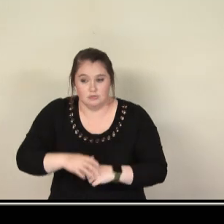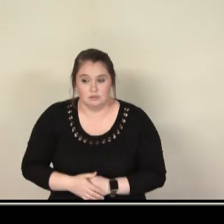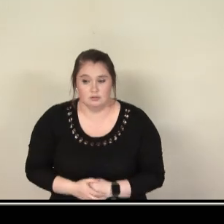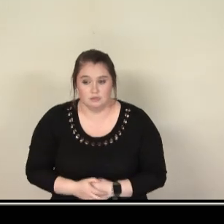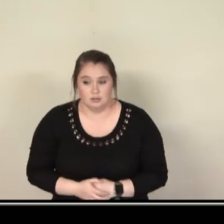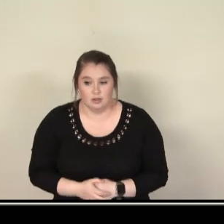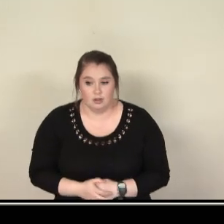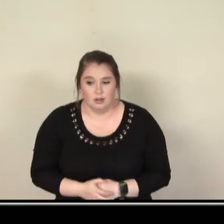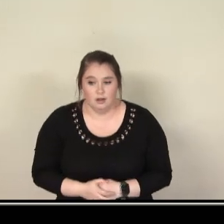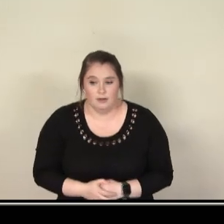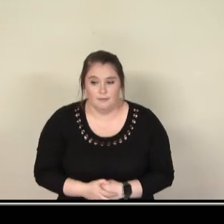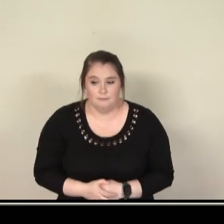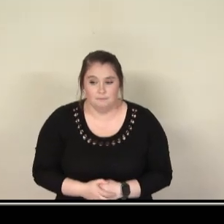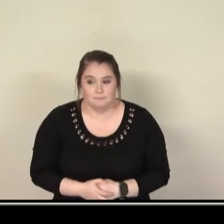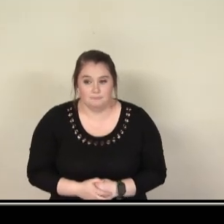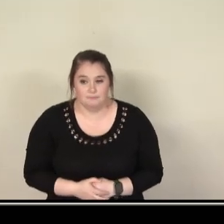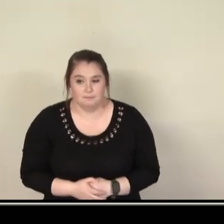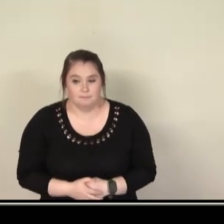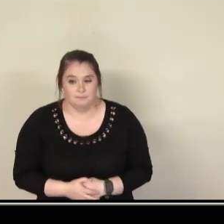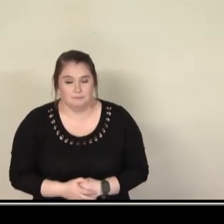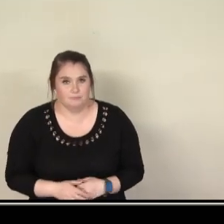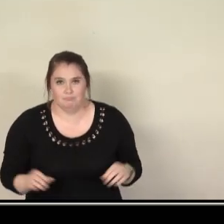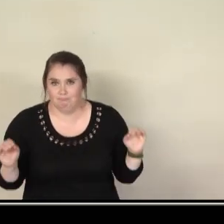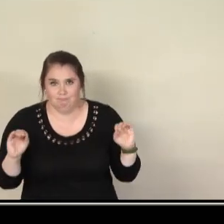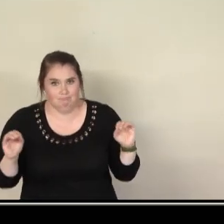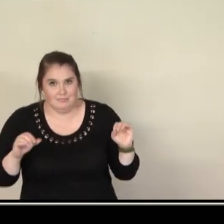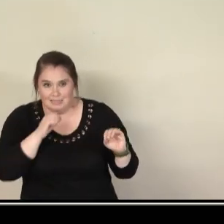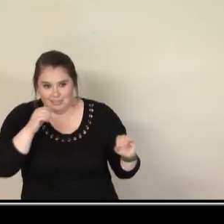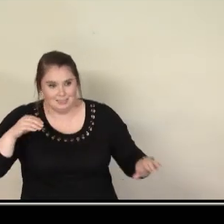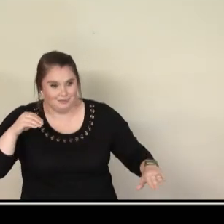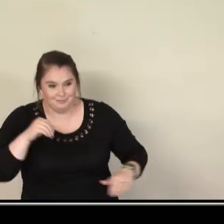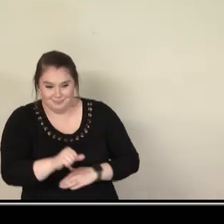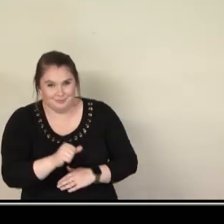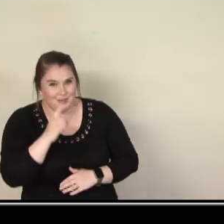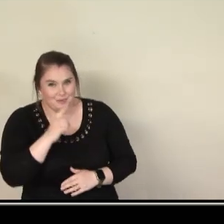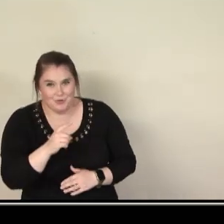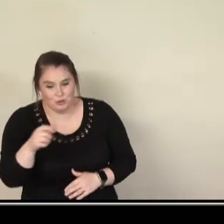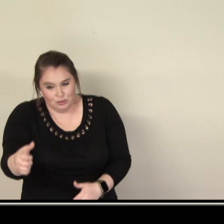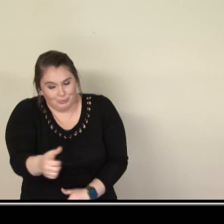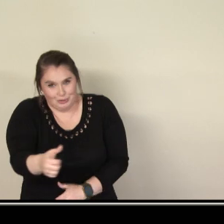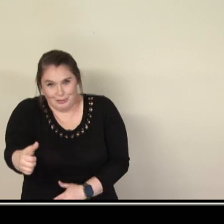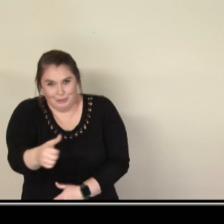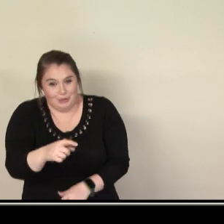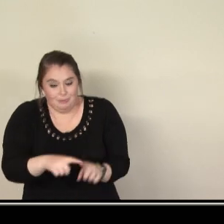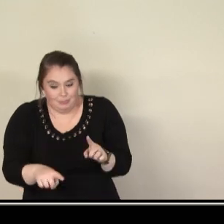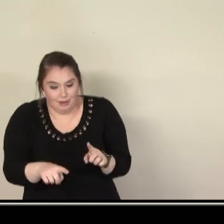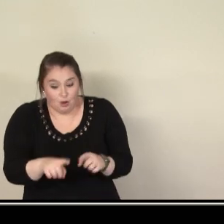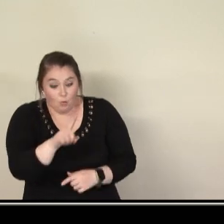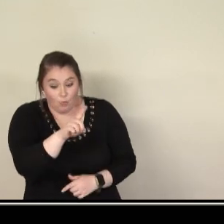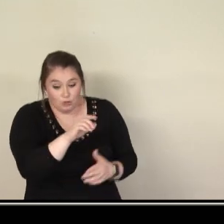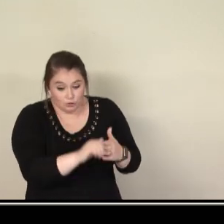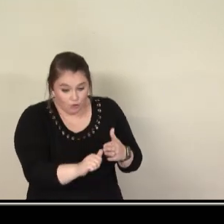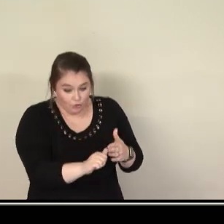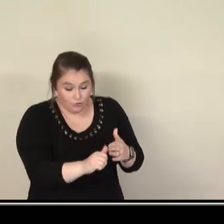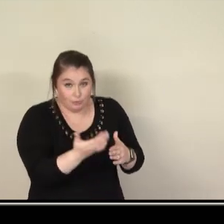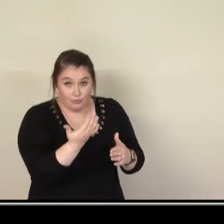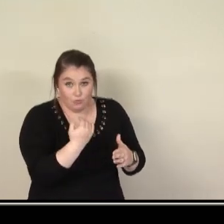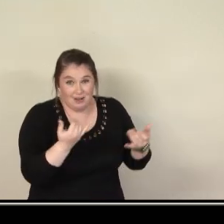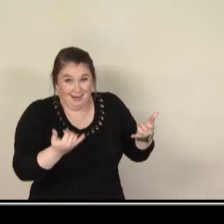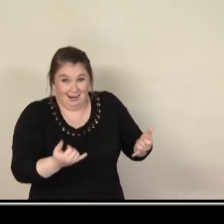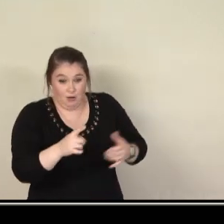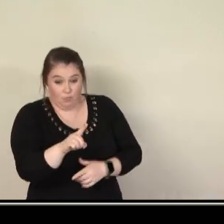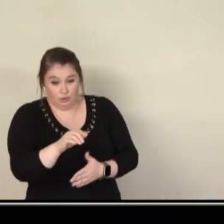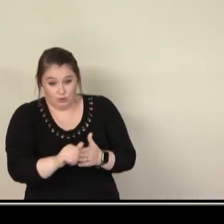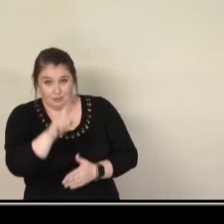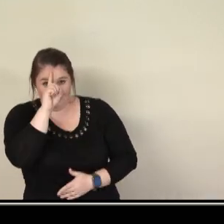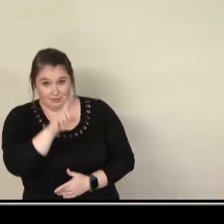in no way funds transportation. So, but this is going from $1 a mile to $1.54. That's a